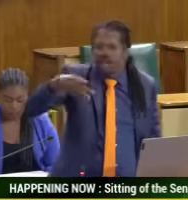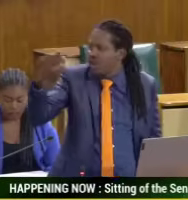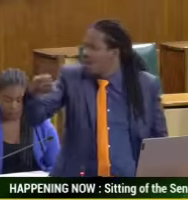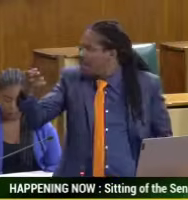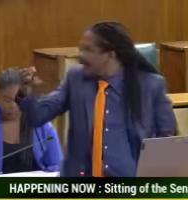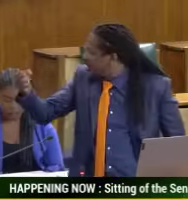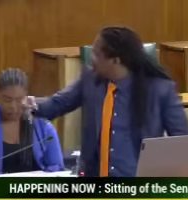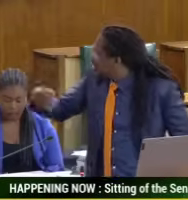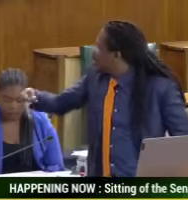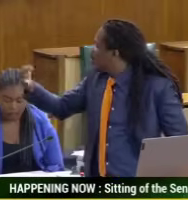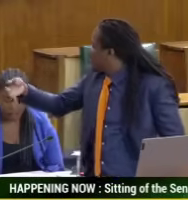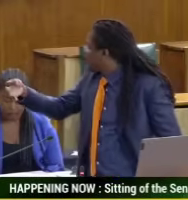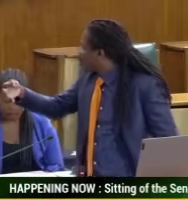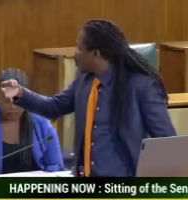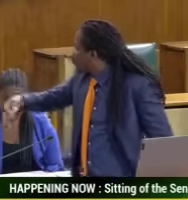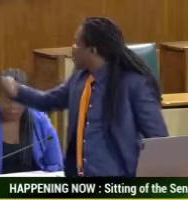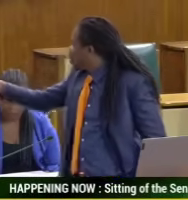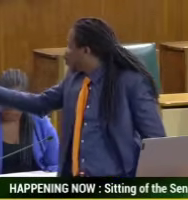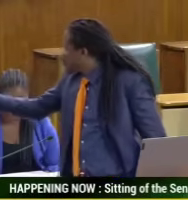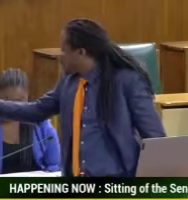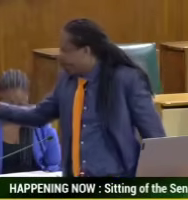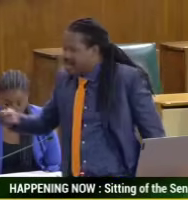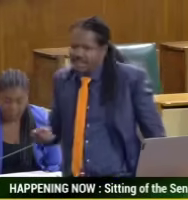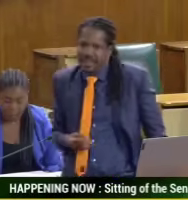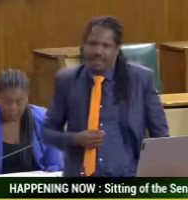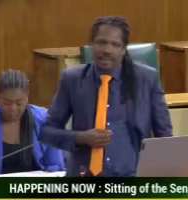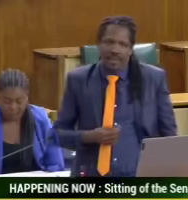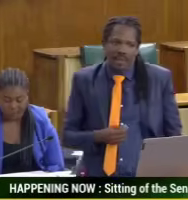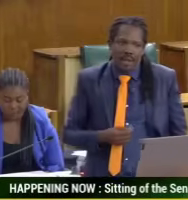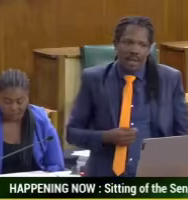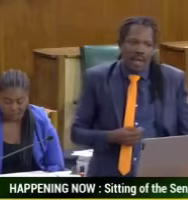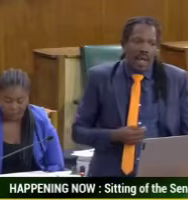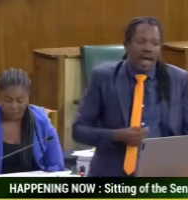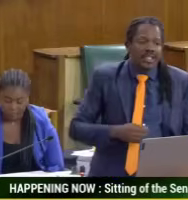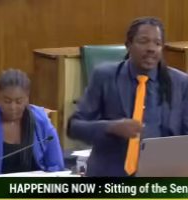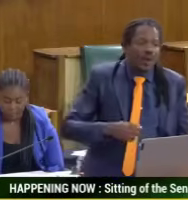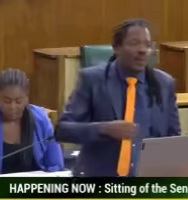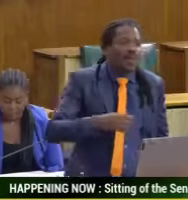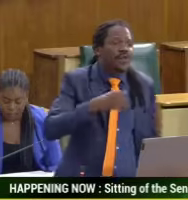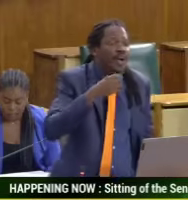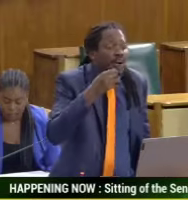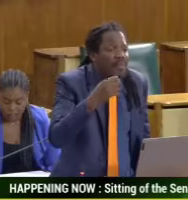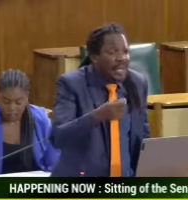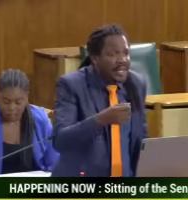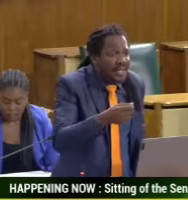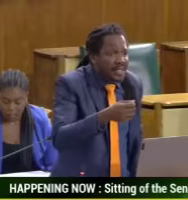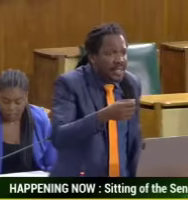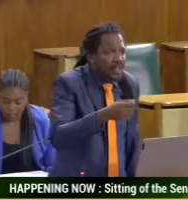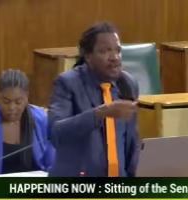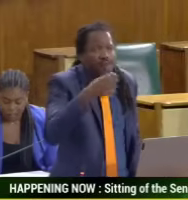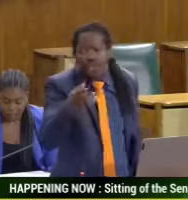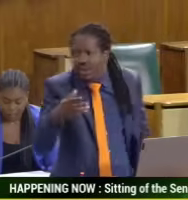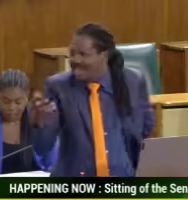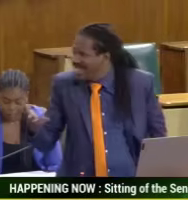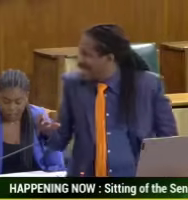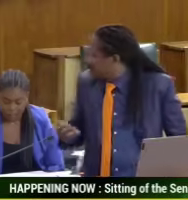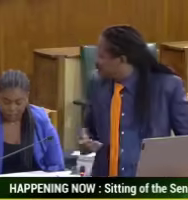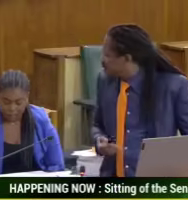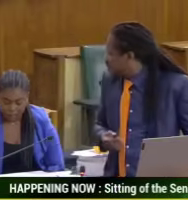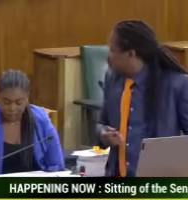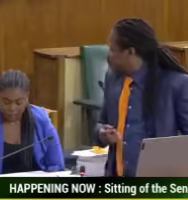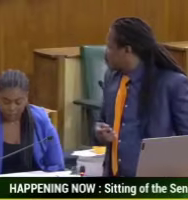children grow up and just stay in the house with their own families. And so we recommend too much